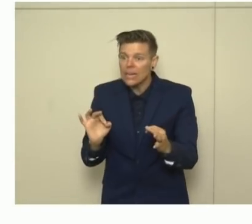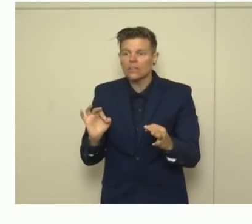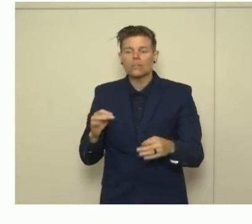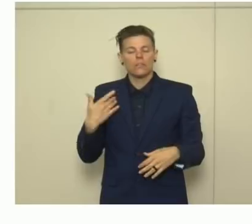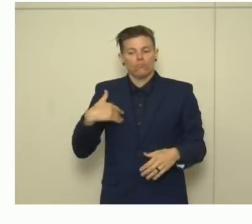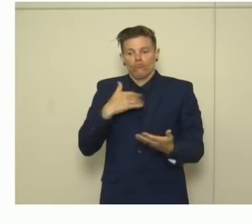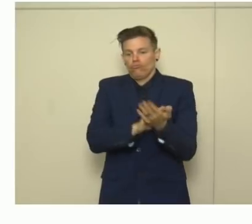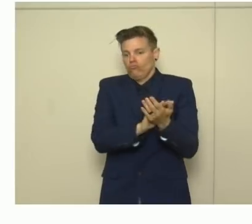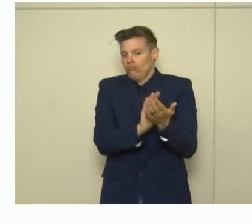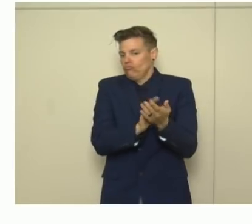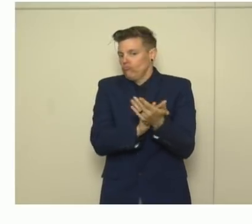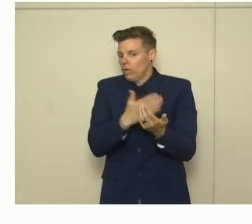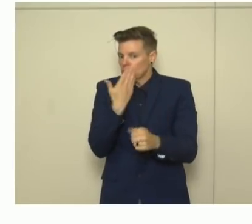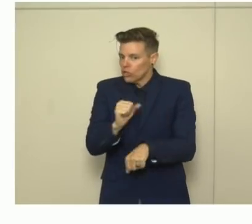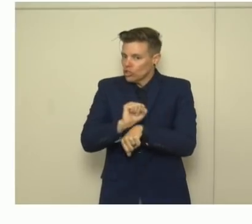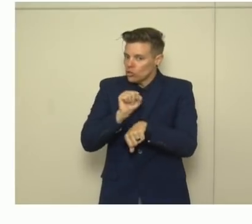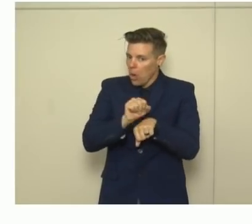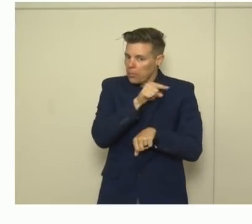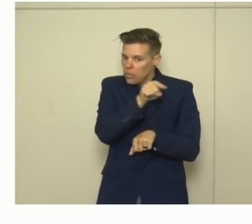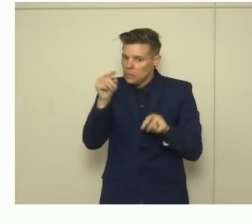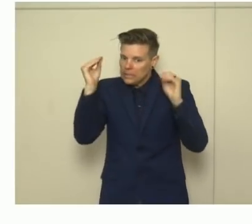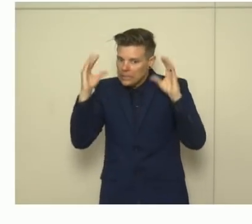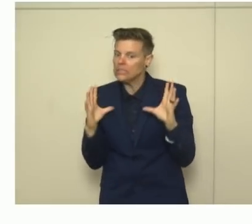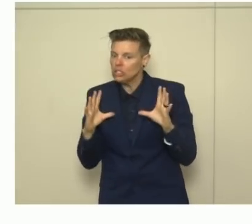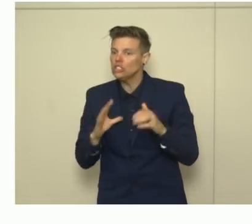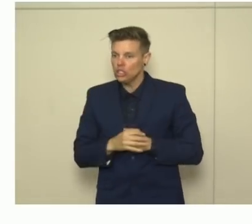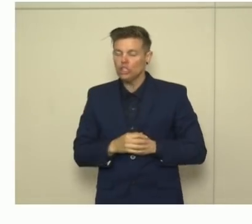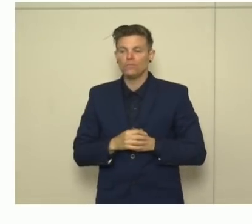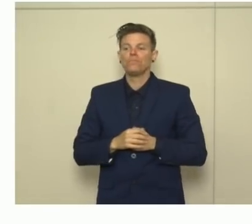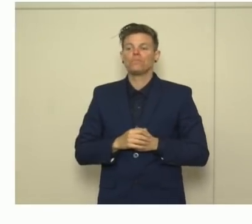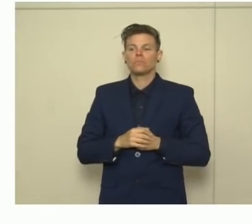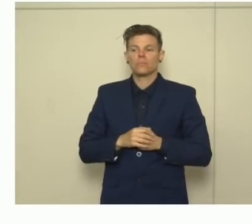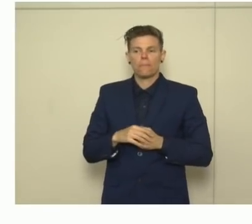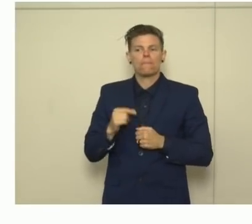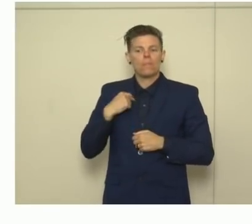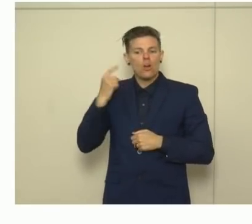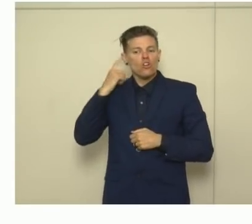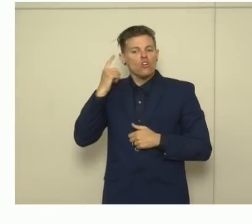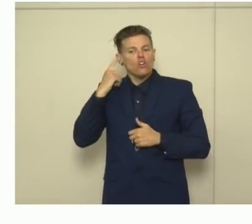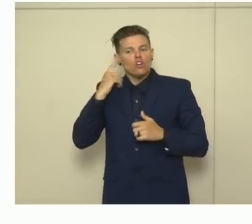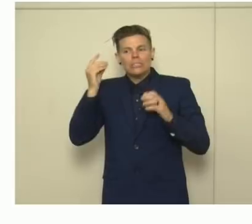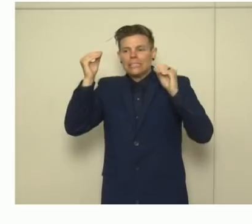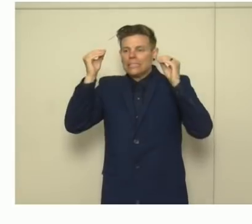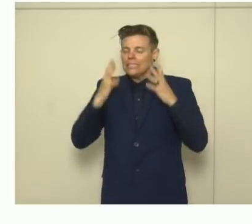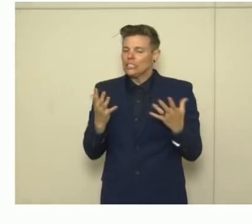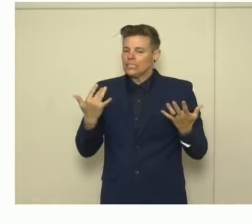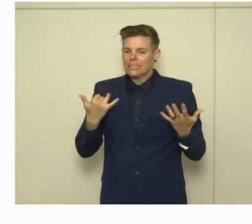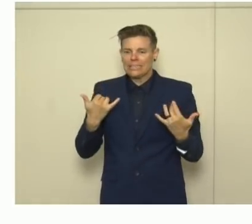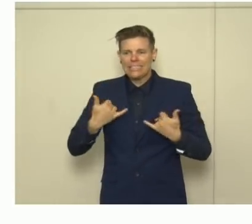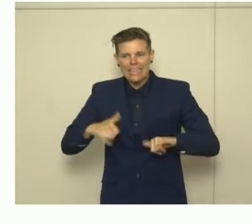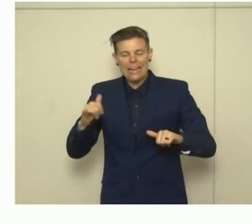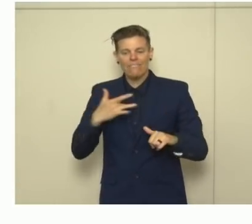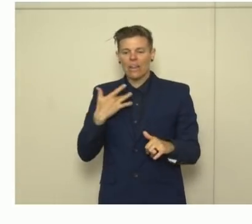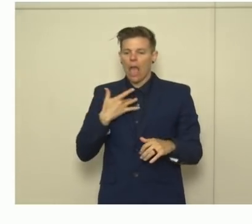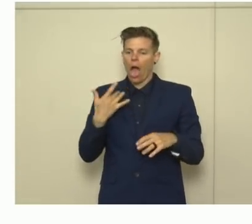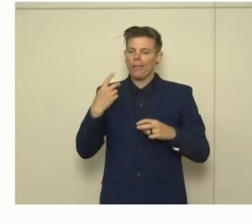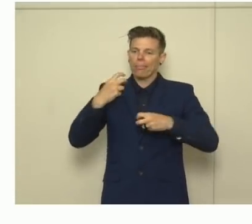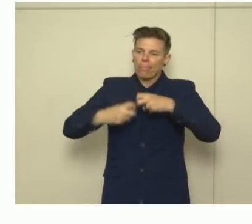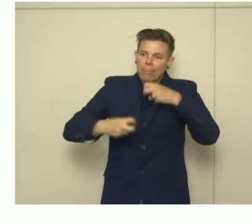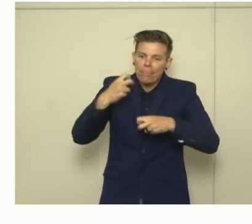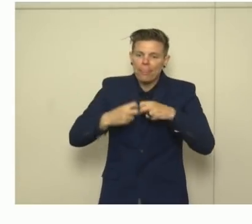clear that significant challenges still remain. Significant challenges around broadband infrastructure and